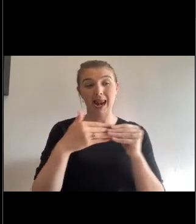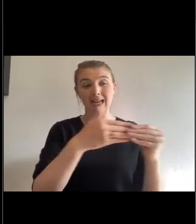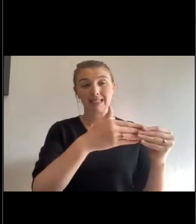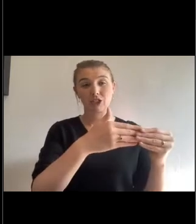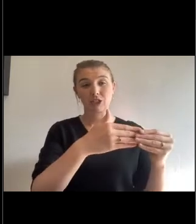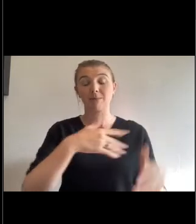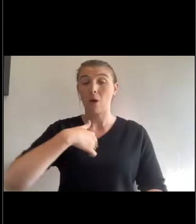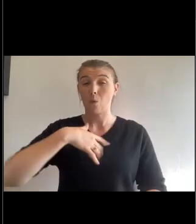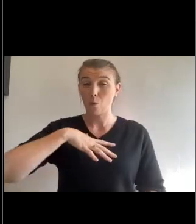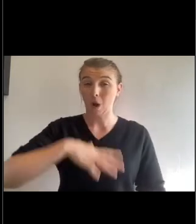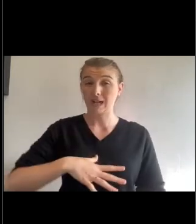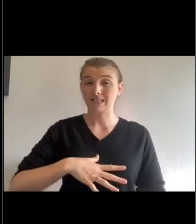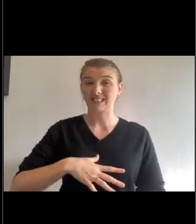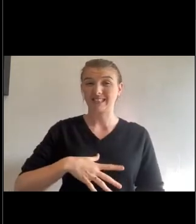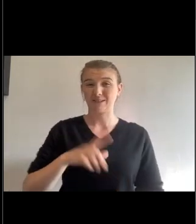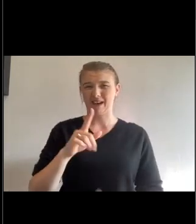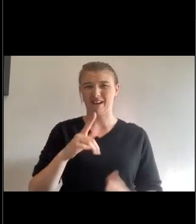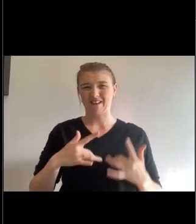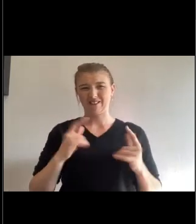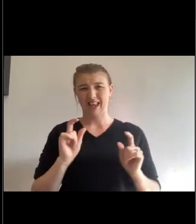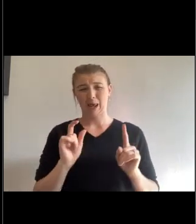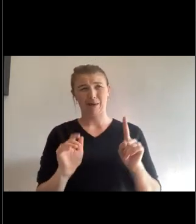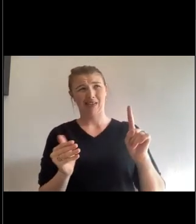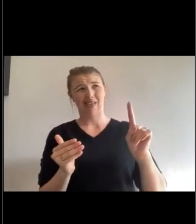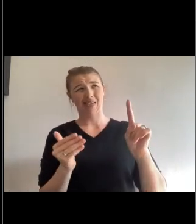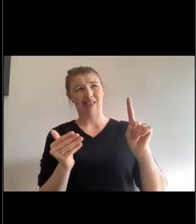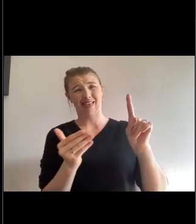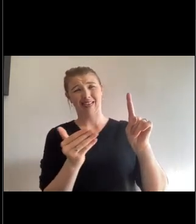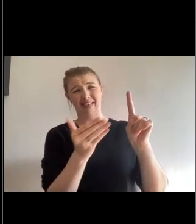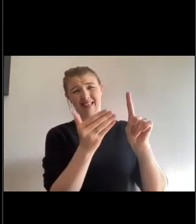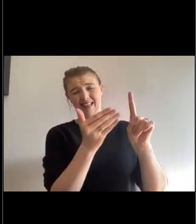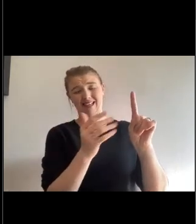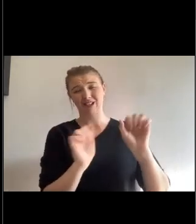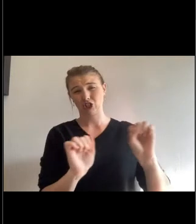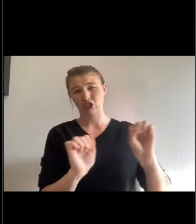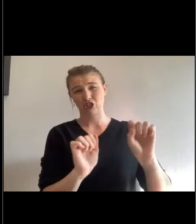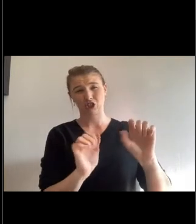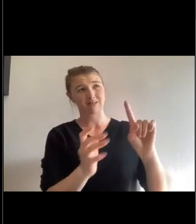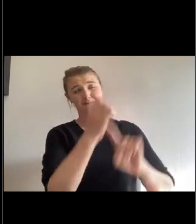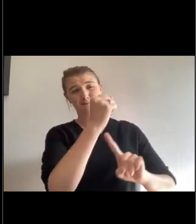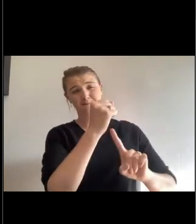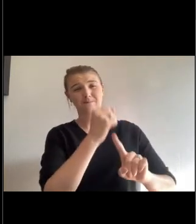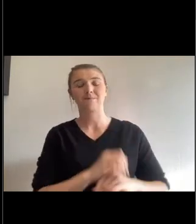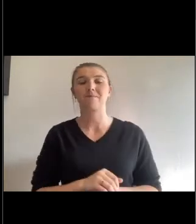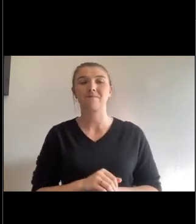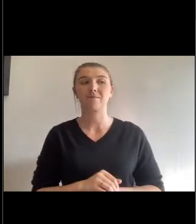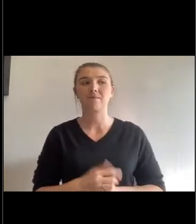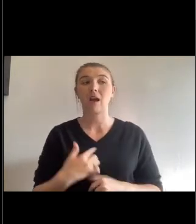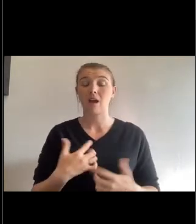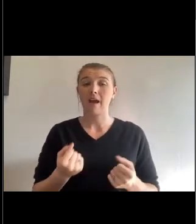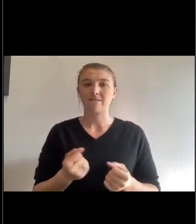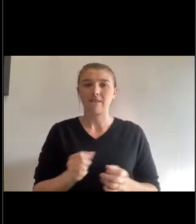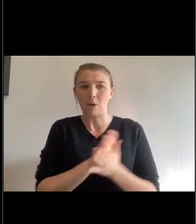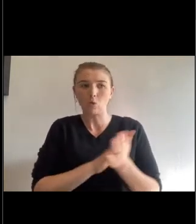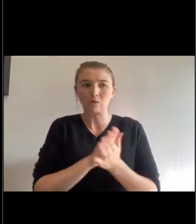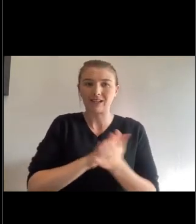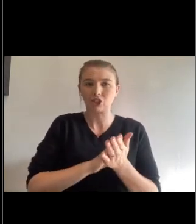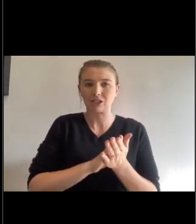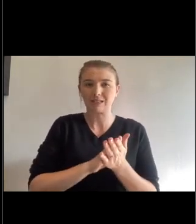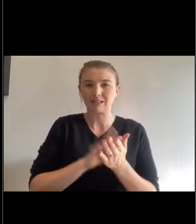it was kind of out of reach, to be honest with you. I had the motivation, but I didn't have the skill set